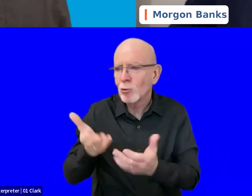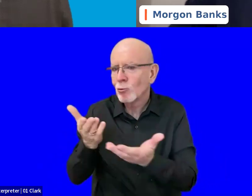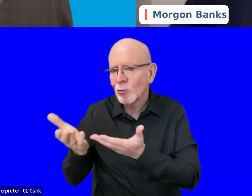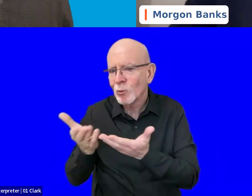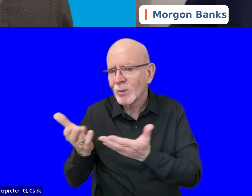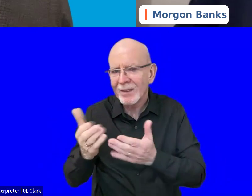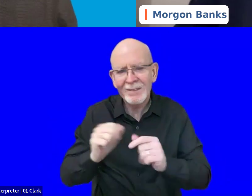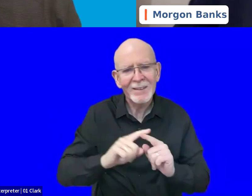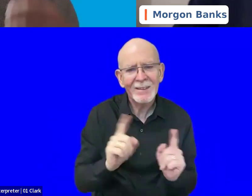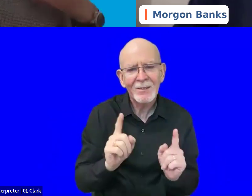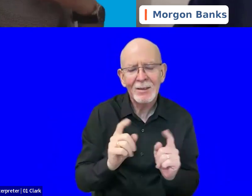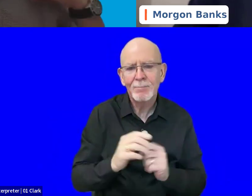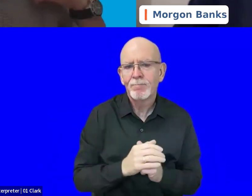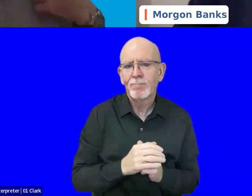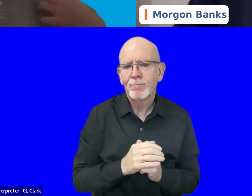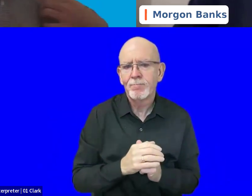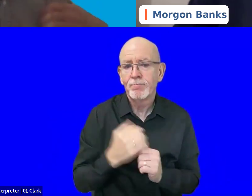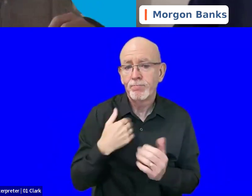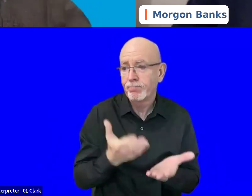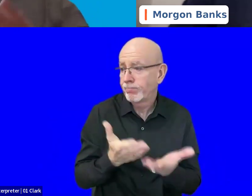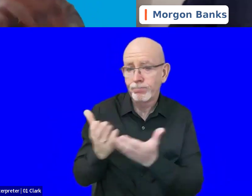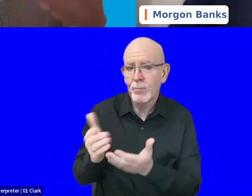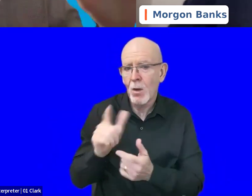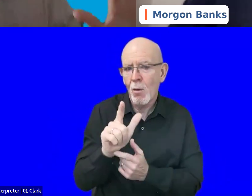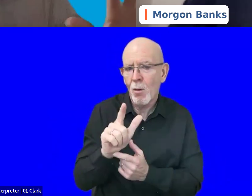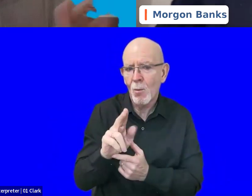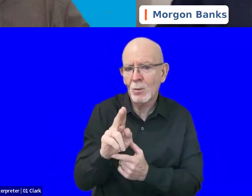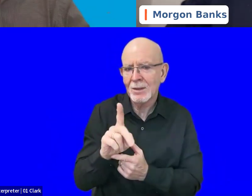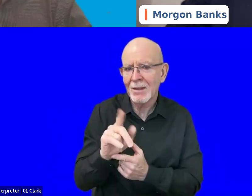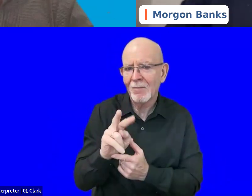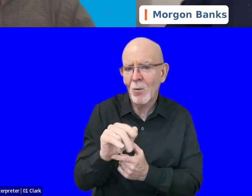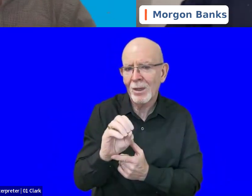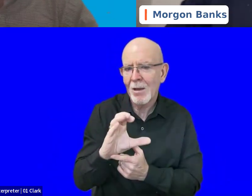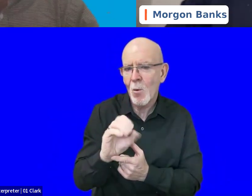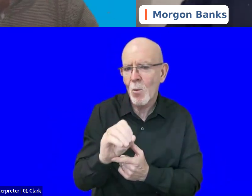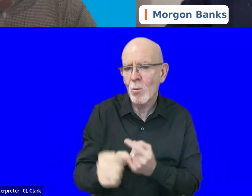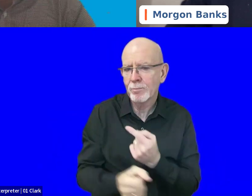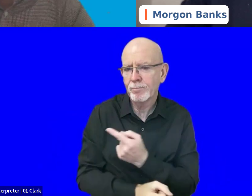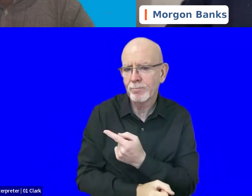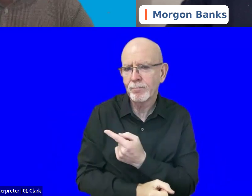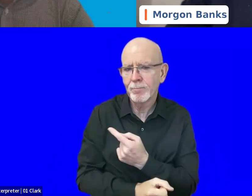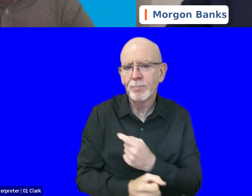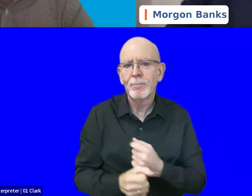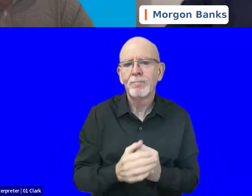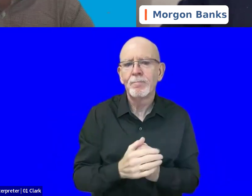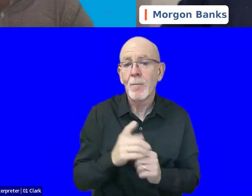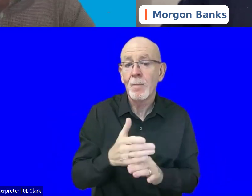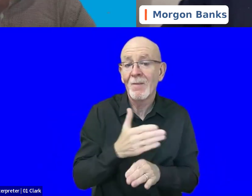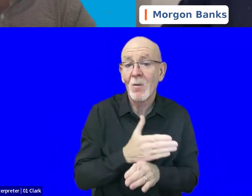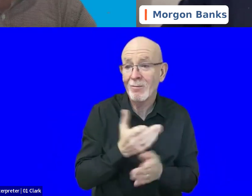that, Morgon, thank you very much for your overview of all those results.